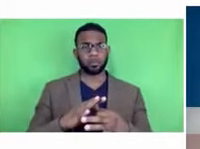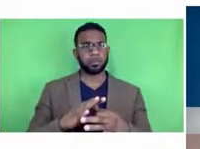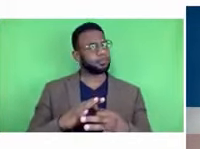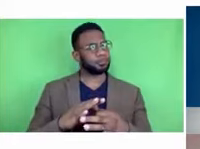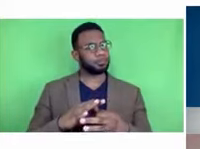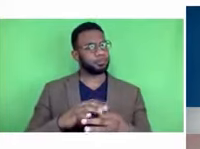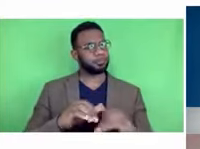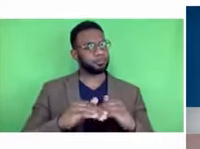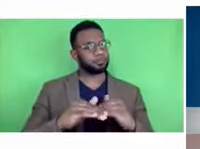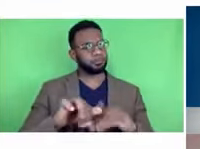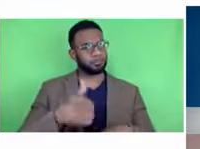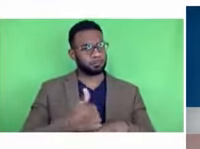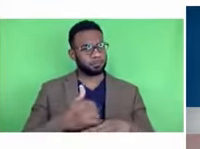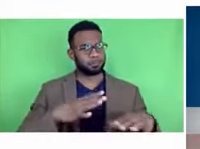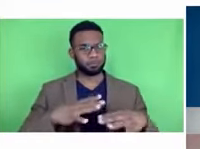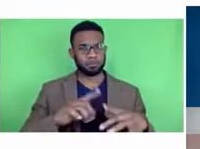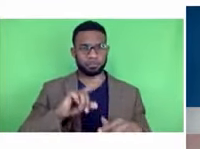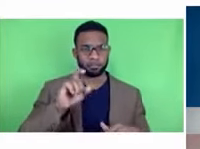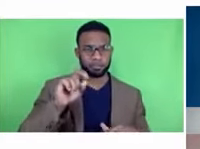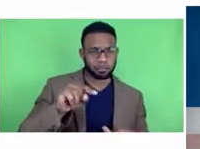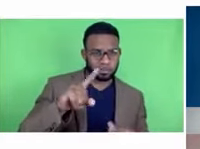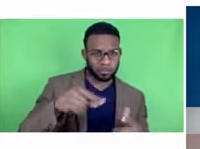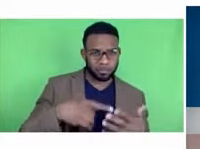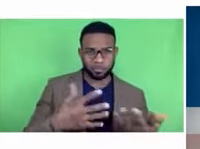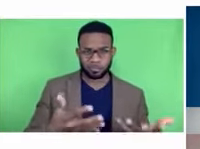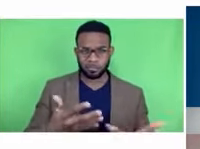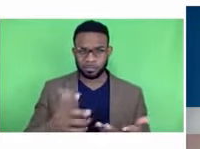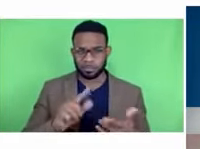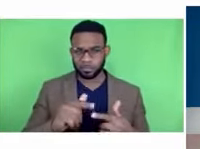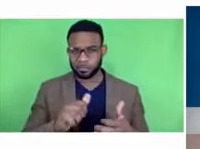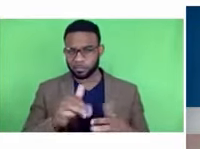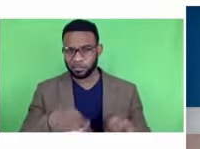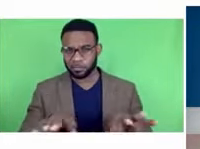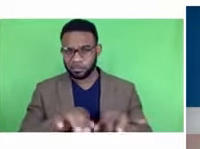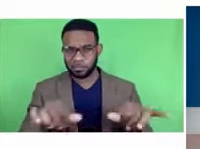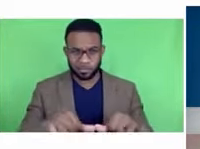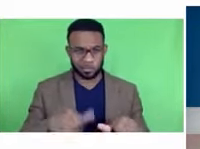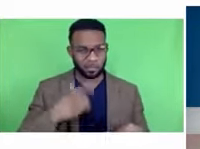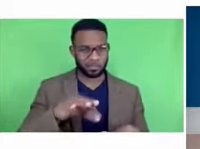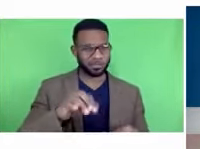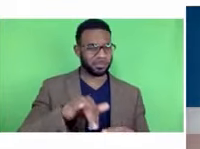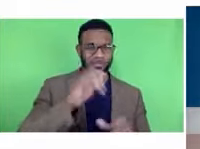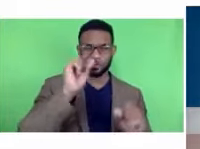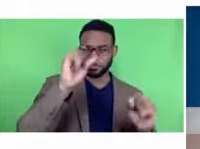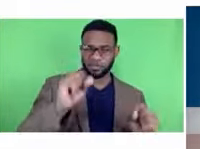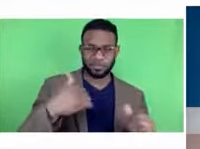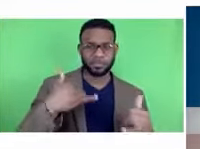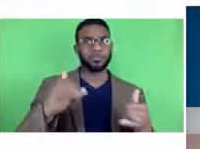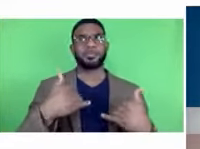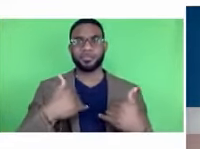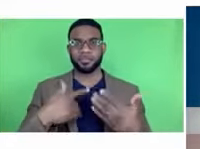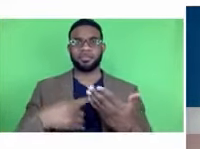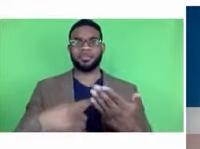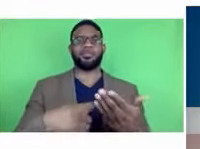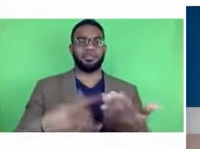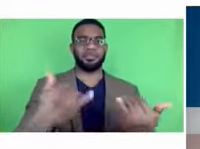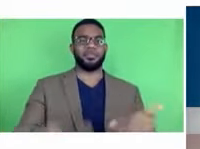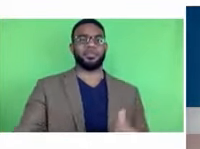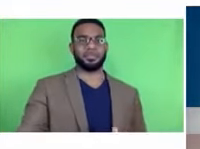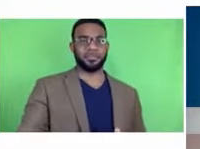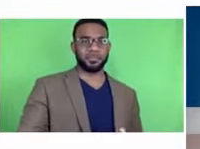there's this, you know, question mark around, you know, all these other important areas. And I just find that incredible that we still have that conversation today.